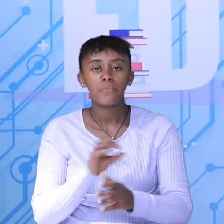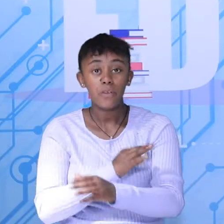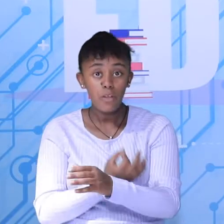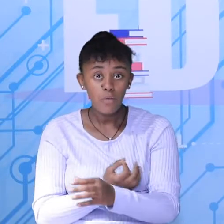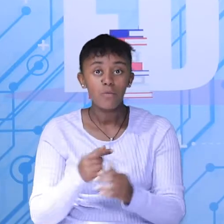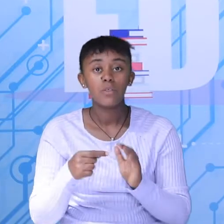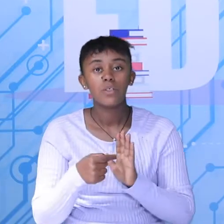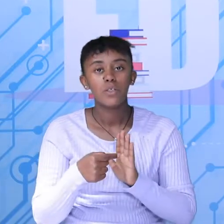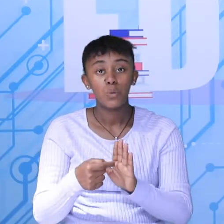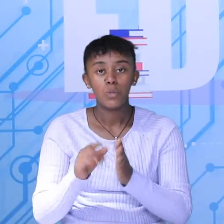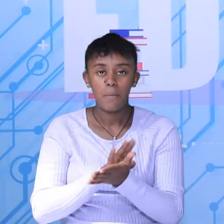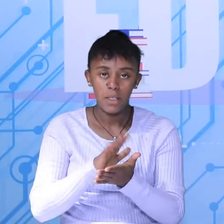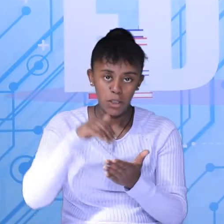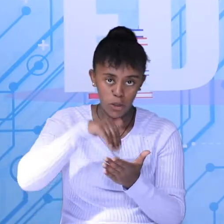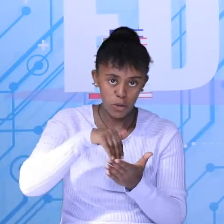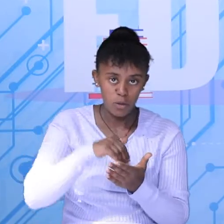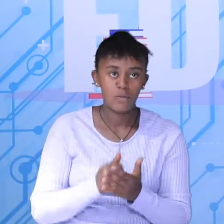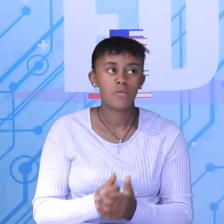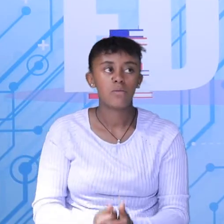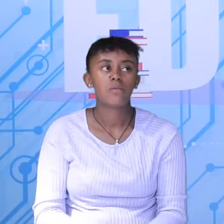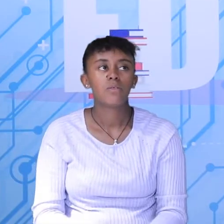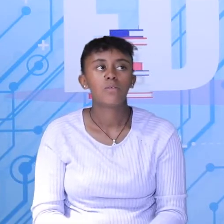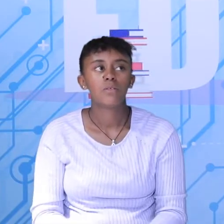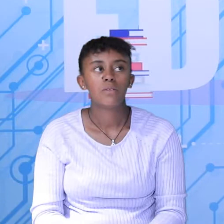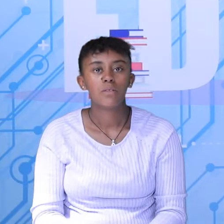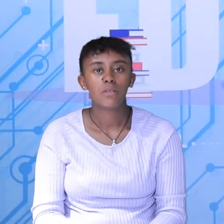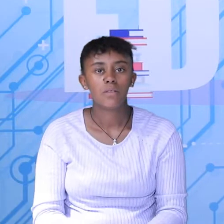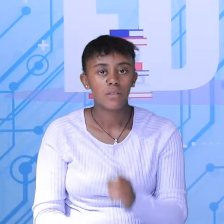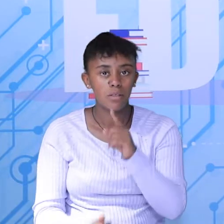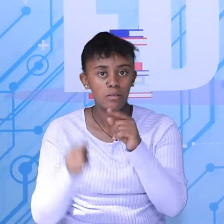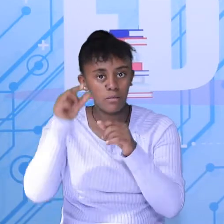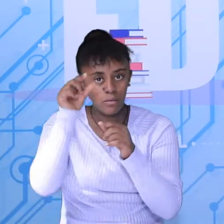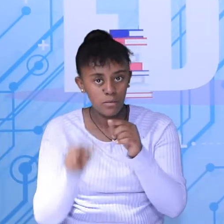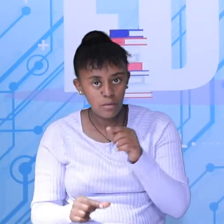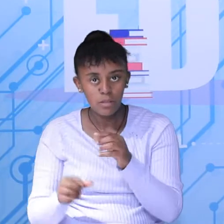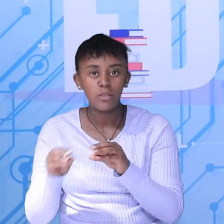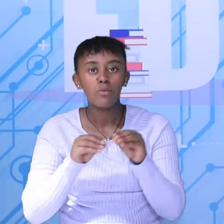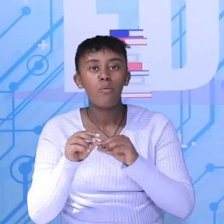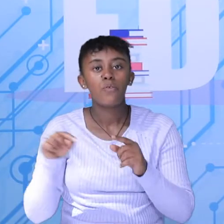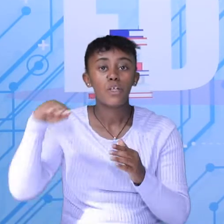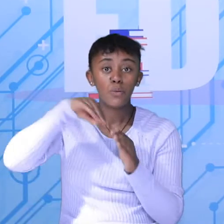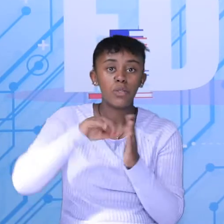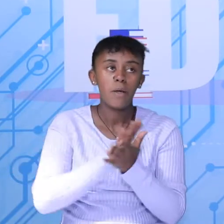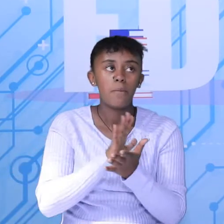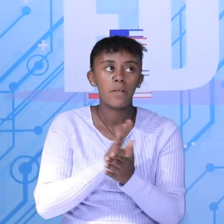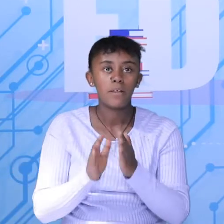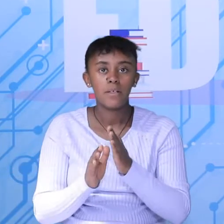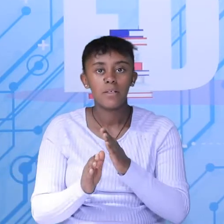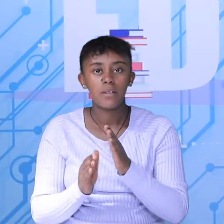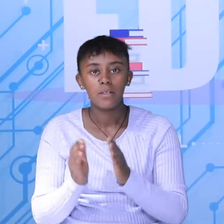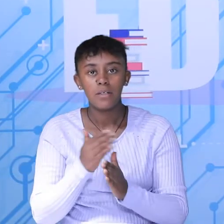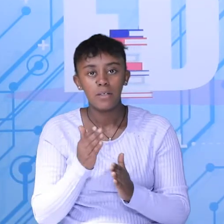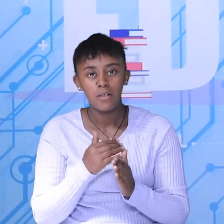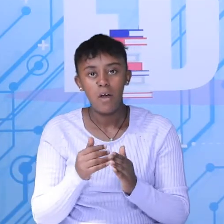or into the page, like this. Meaning this segment tends to move into the page, whereas this one is tending